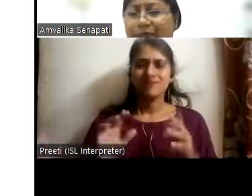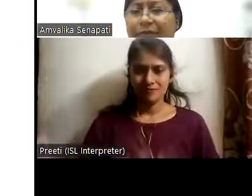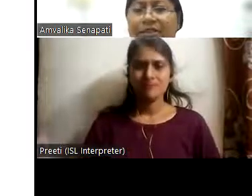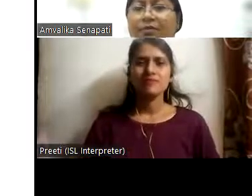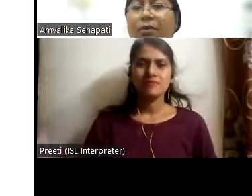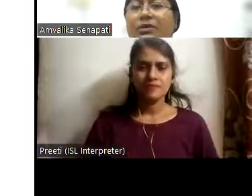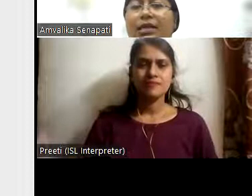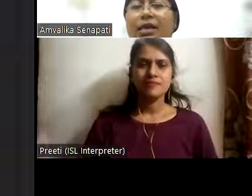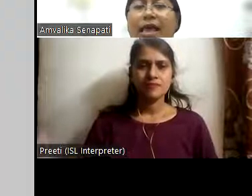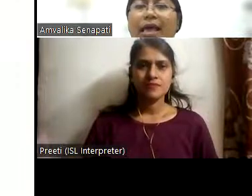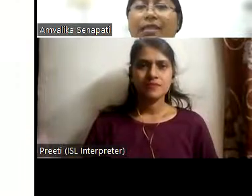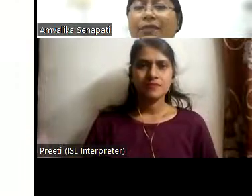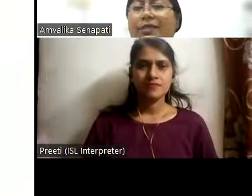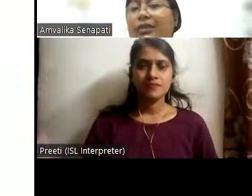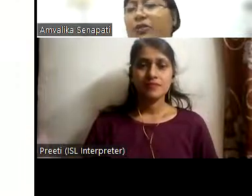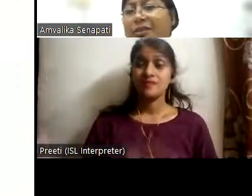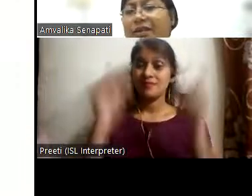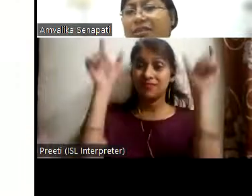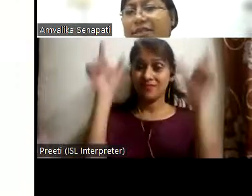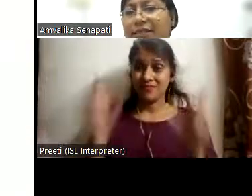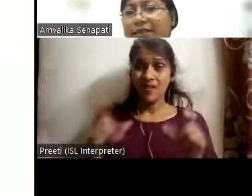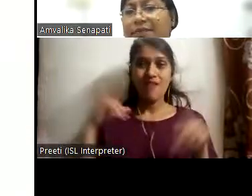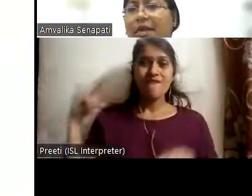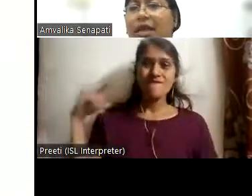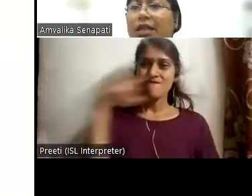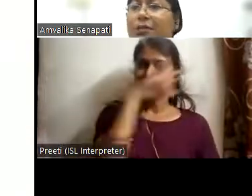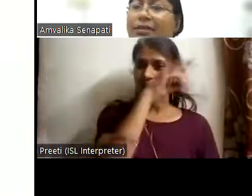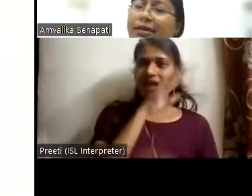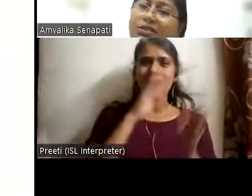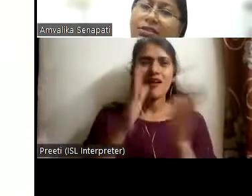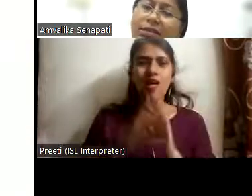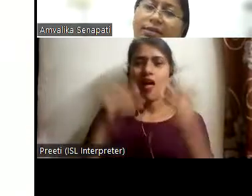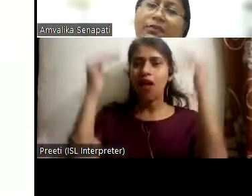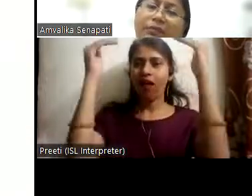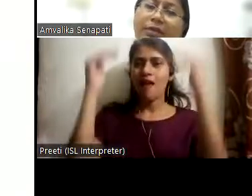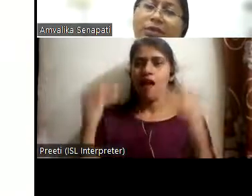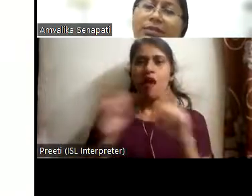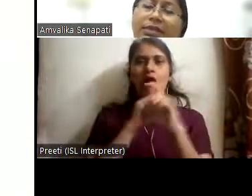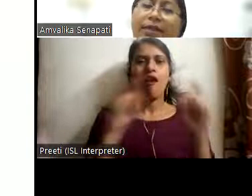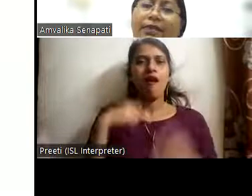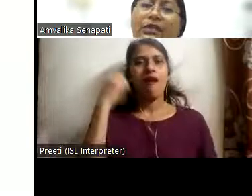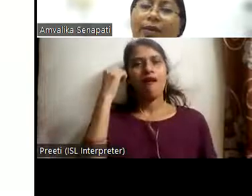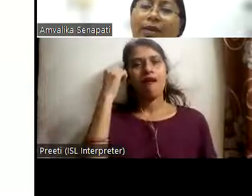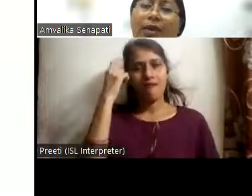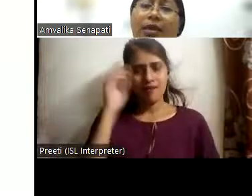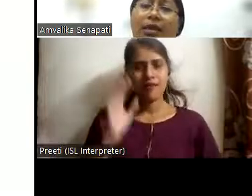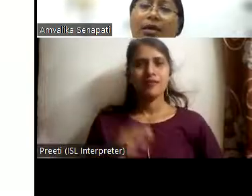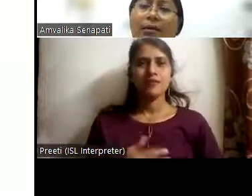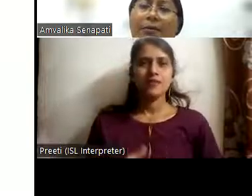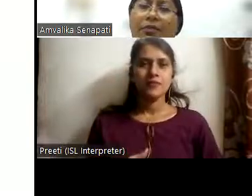They'll need information boards and they will need loop induction systems. Loop induction systems would be used in areas